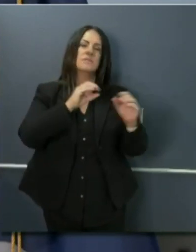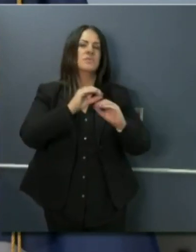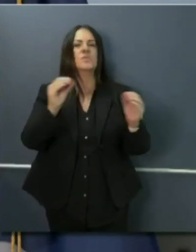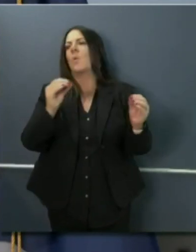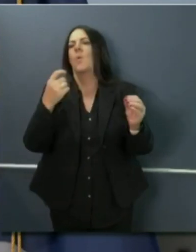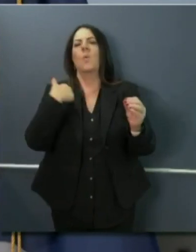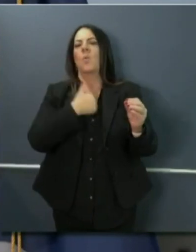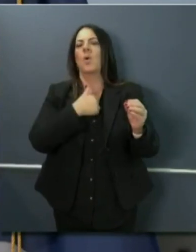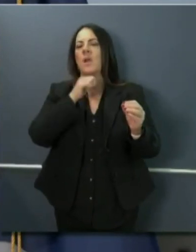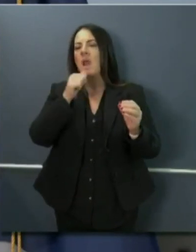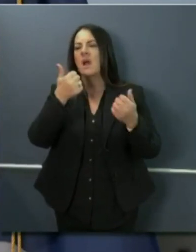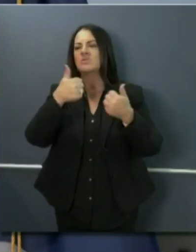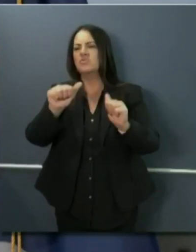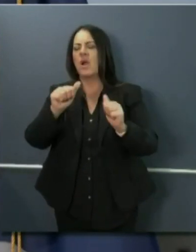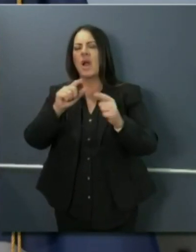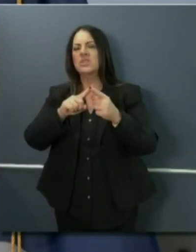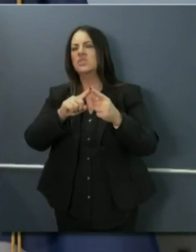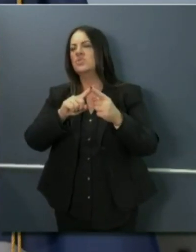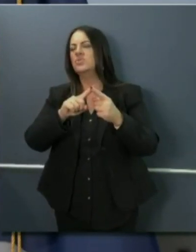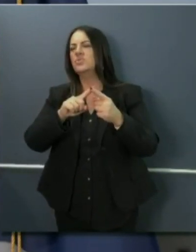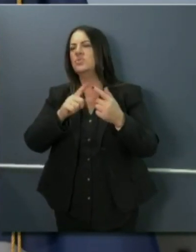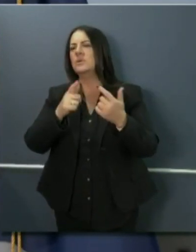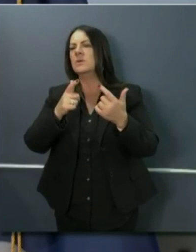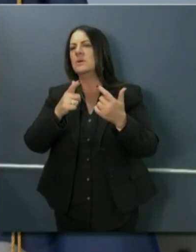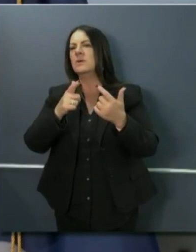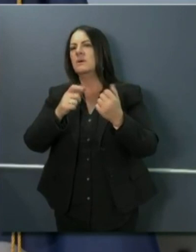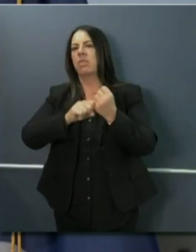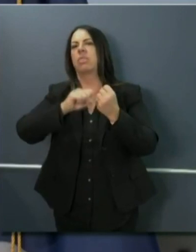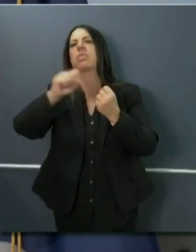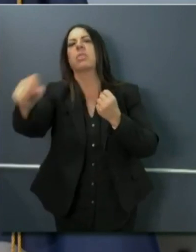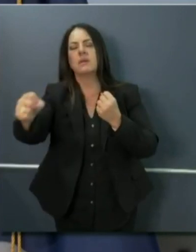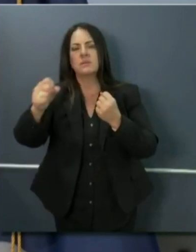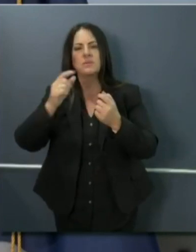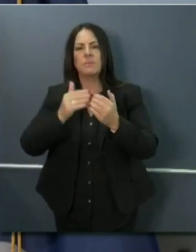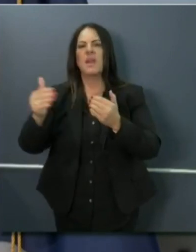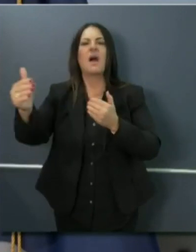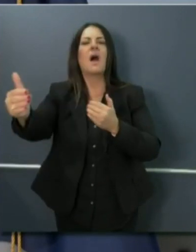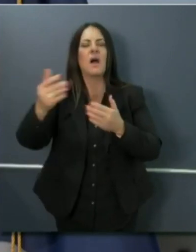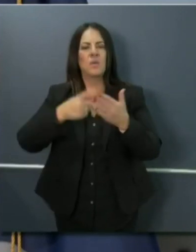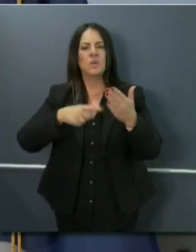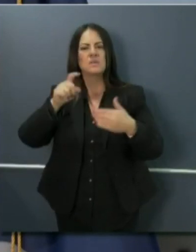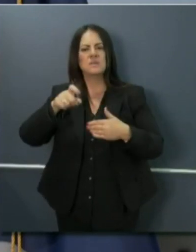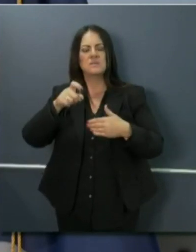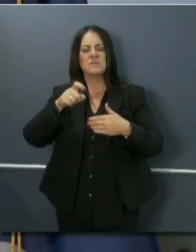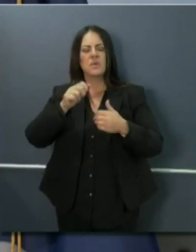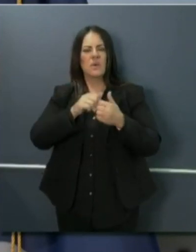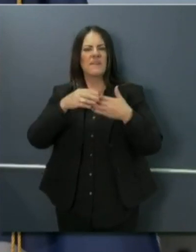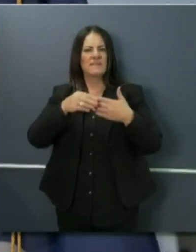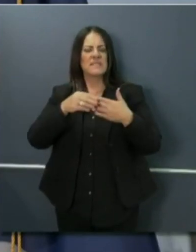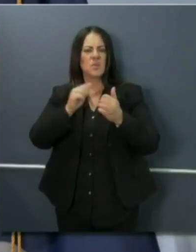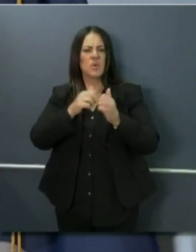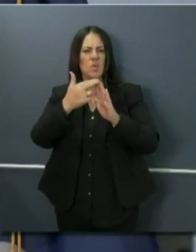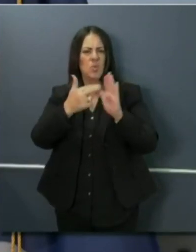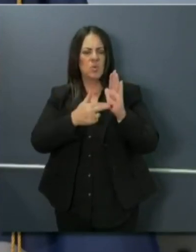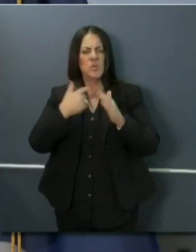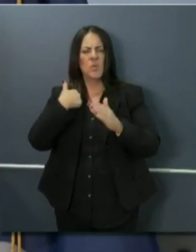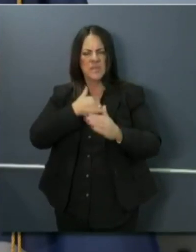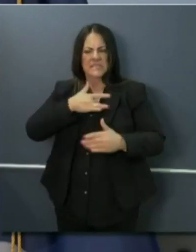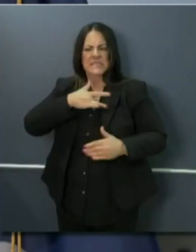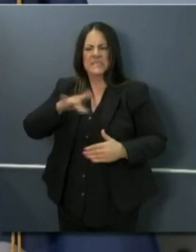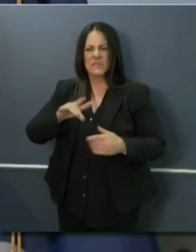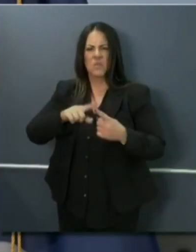to extend beyond our surge need any of these flexes or rule changes, because we are sensitive to the